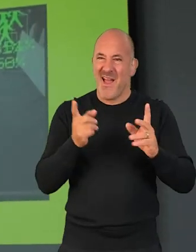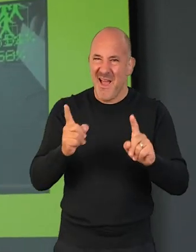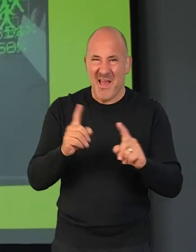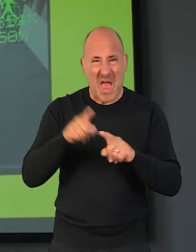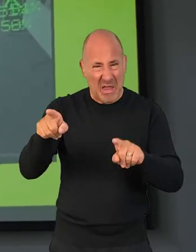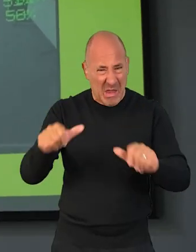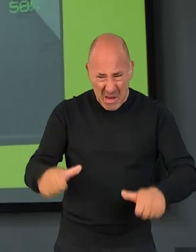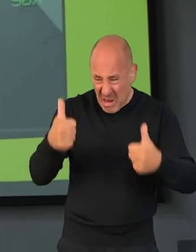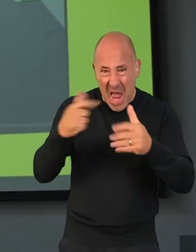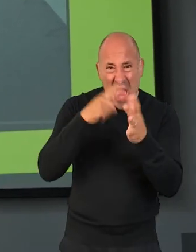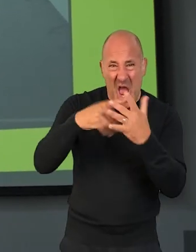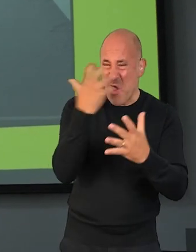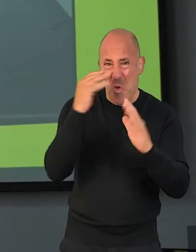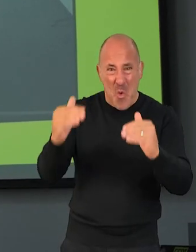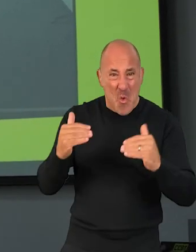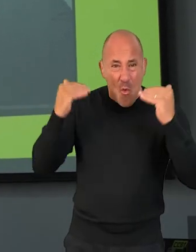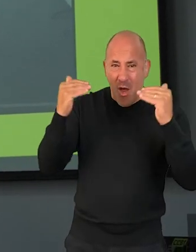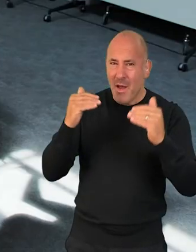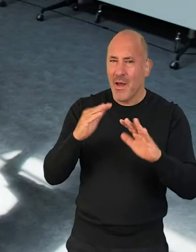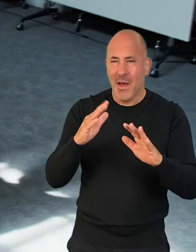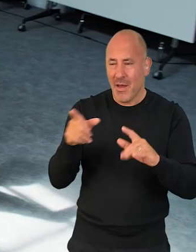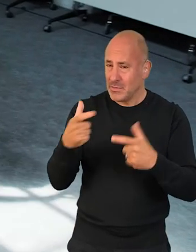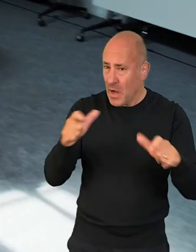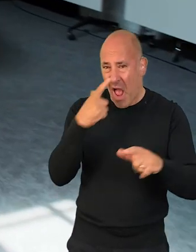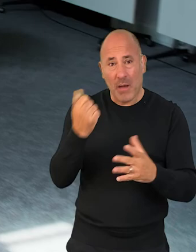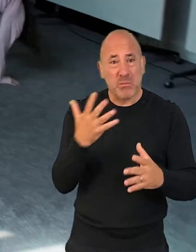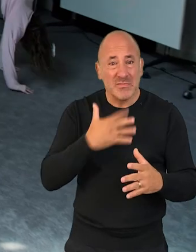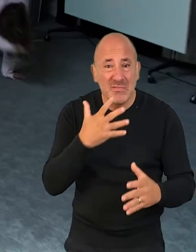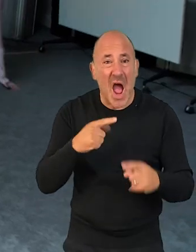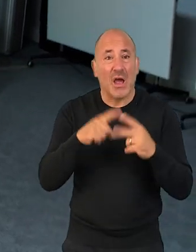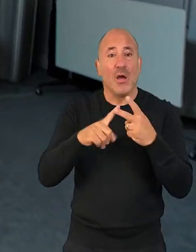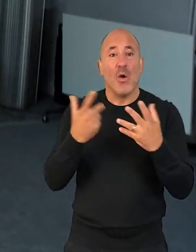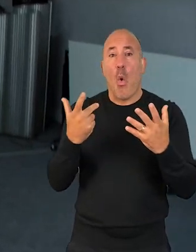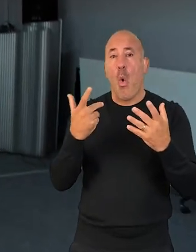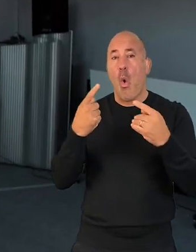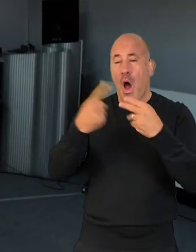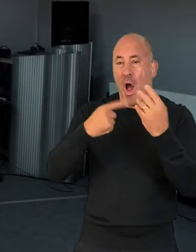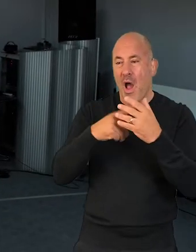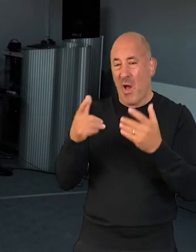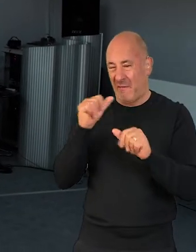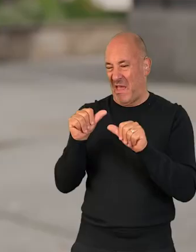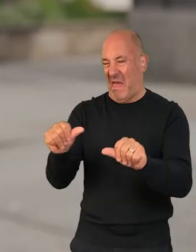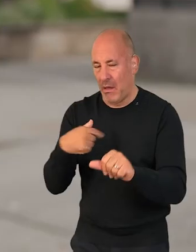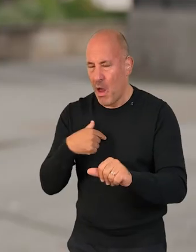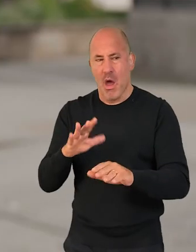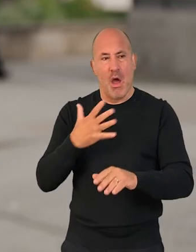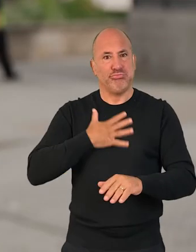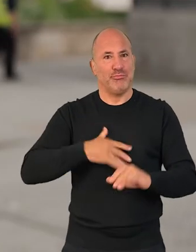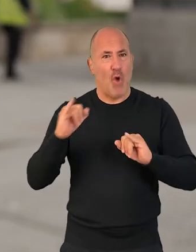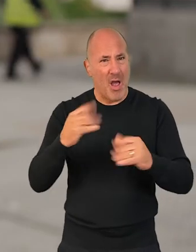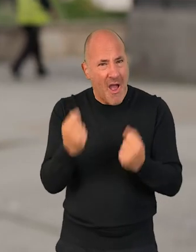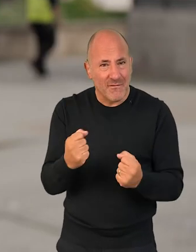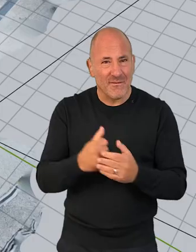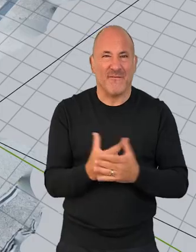know it's the thing that's not like super smart, but it's actually the thing that can make errors, that can make mistakes, that is biased often. I guess the sort of